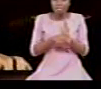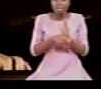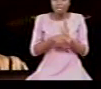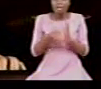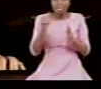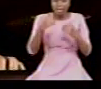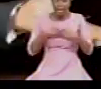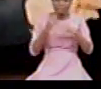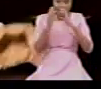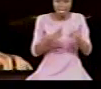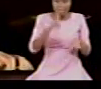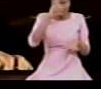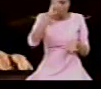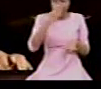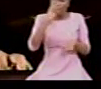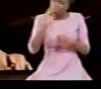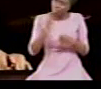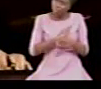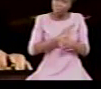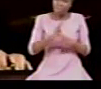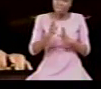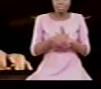Egypt. No business.